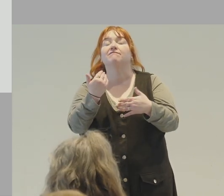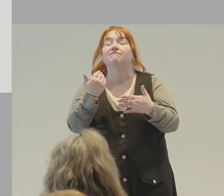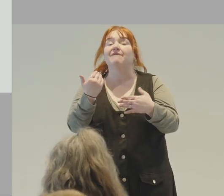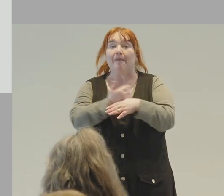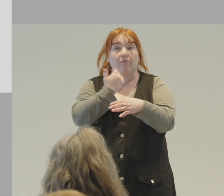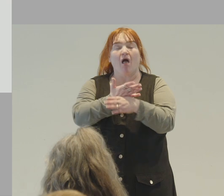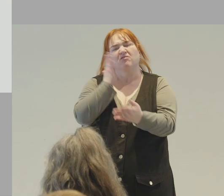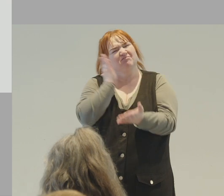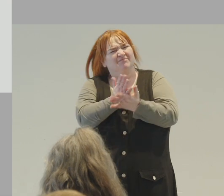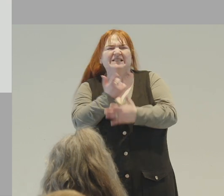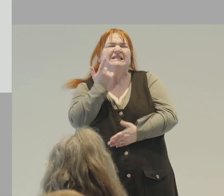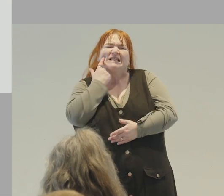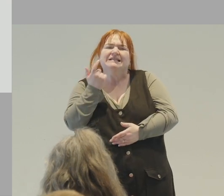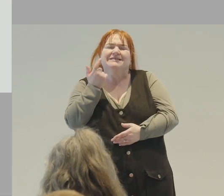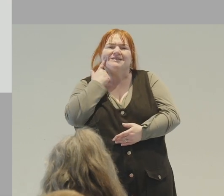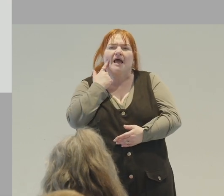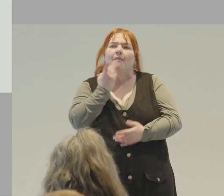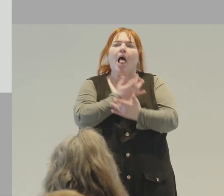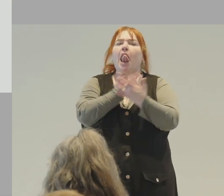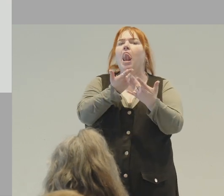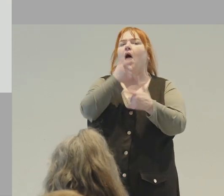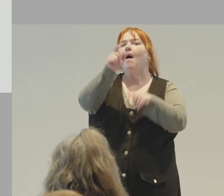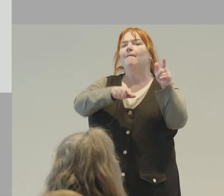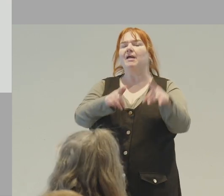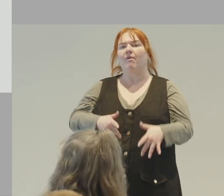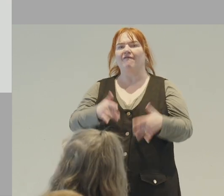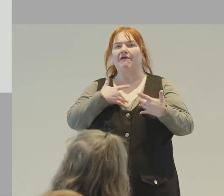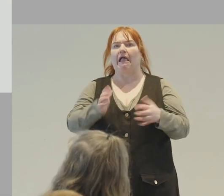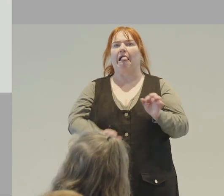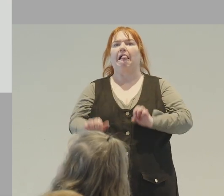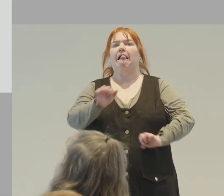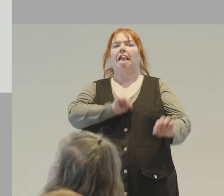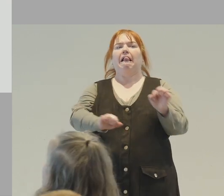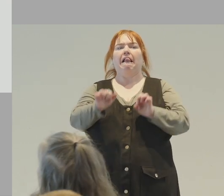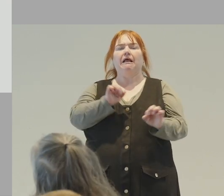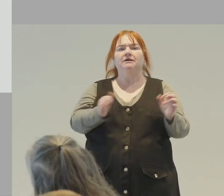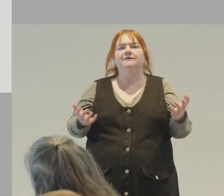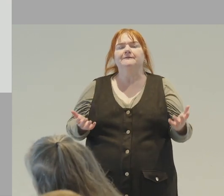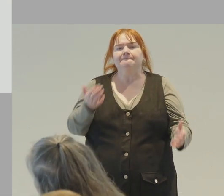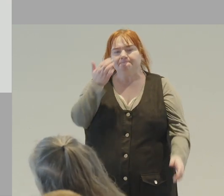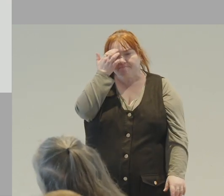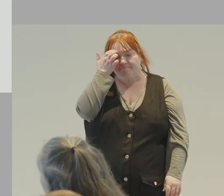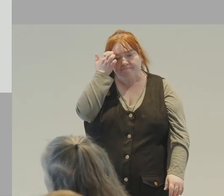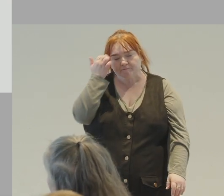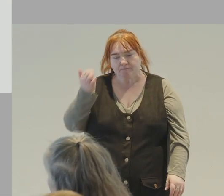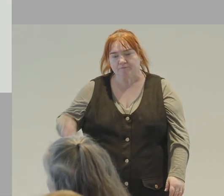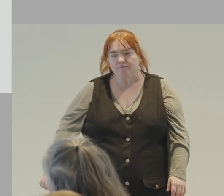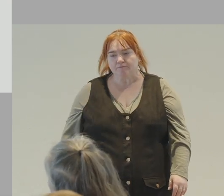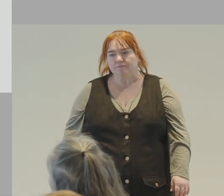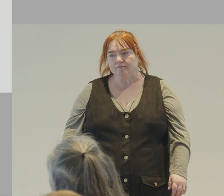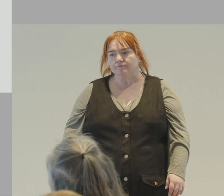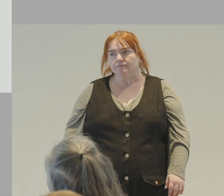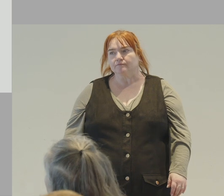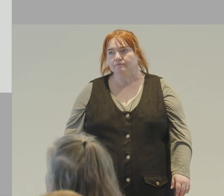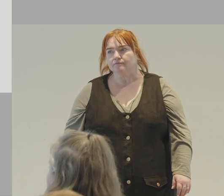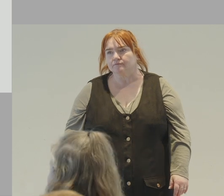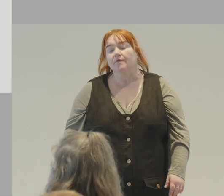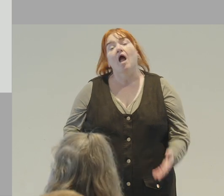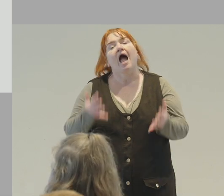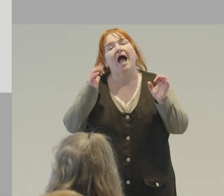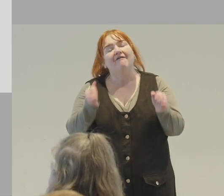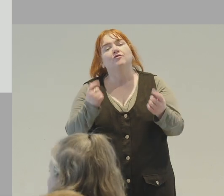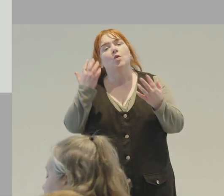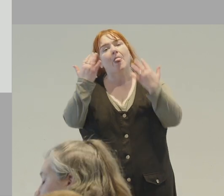And it's good to be kind of switched on when you're doing it and not just do it someday, because there are some